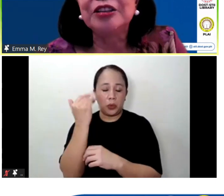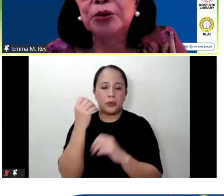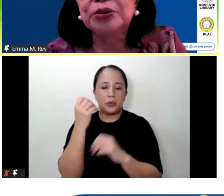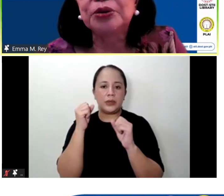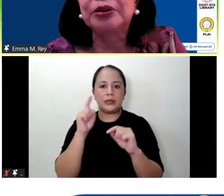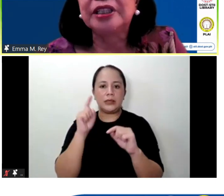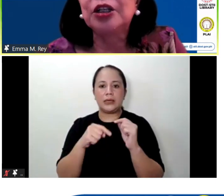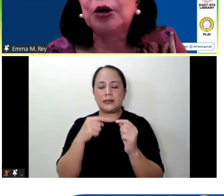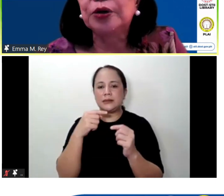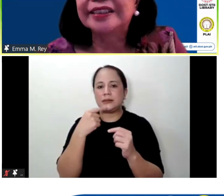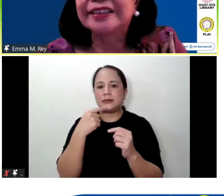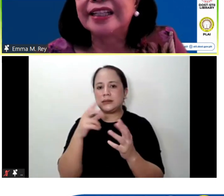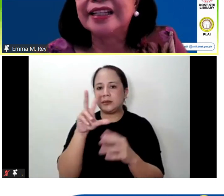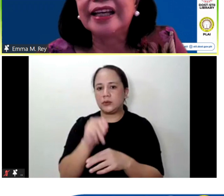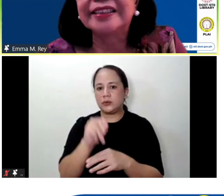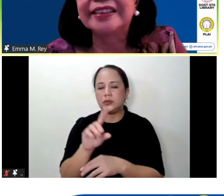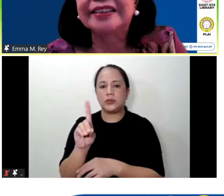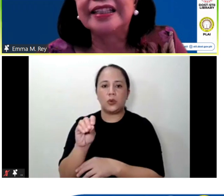say no to